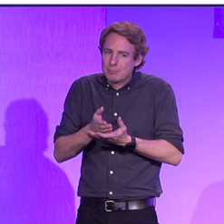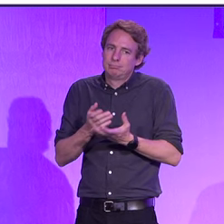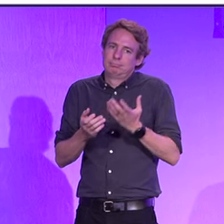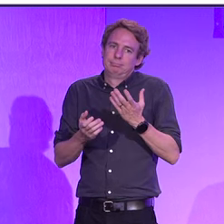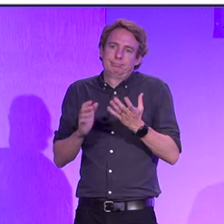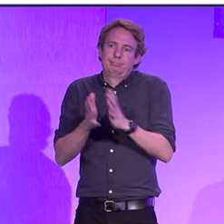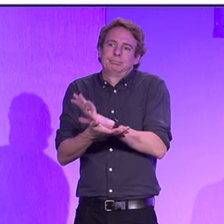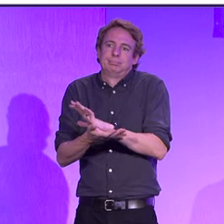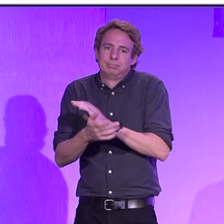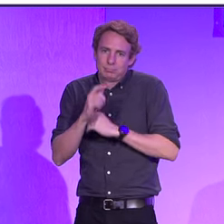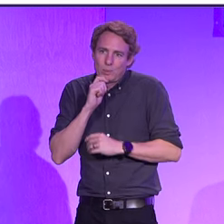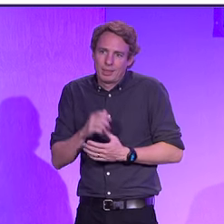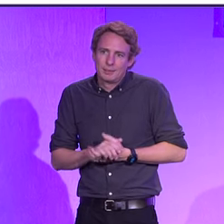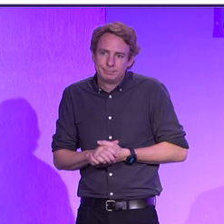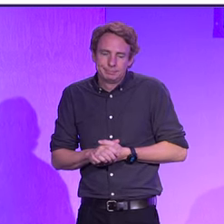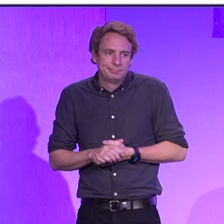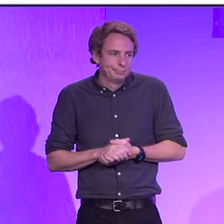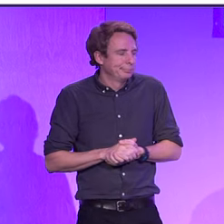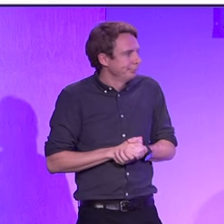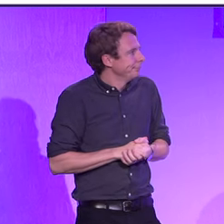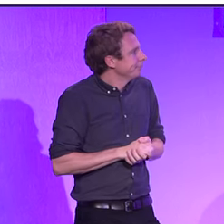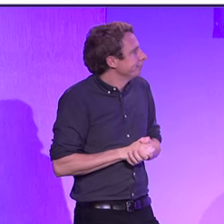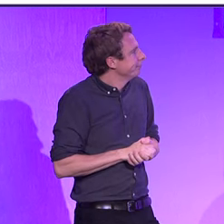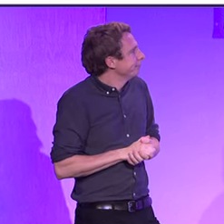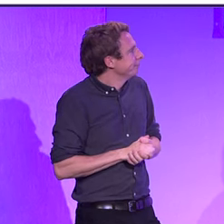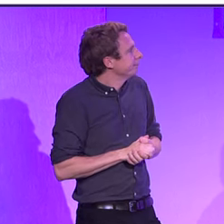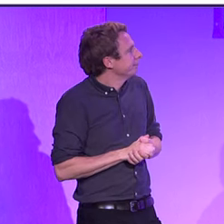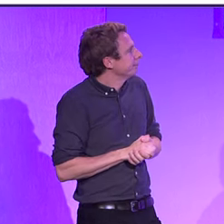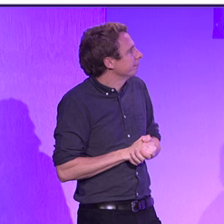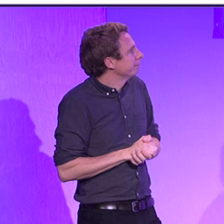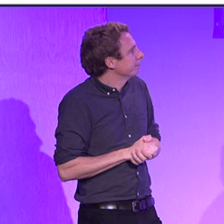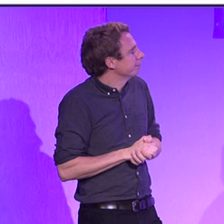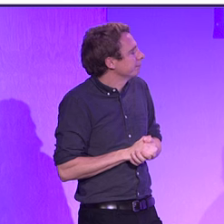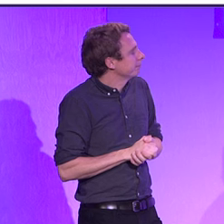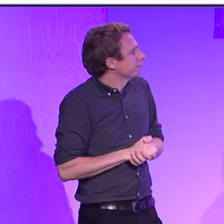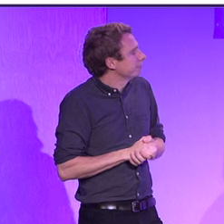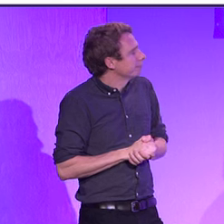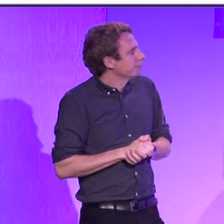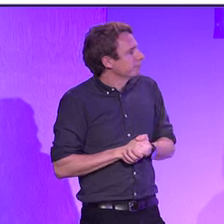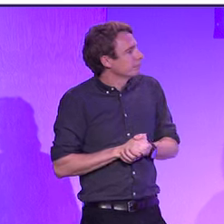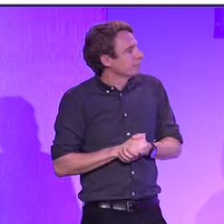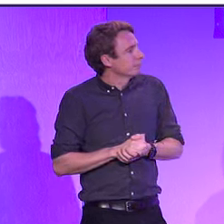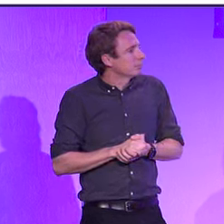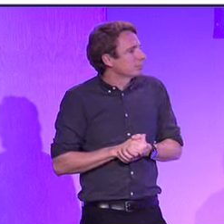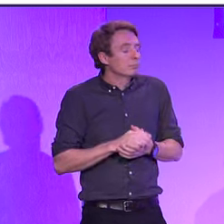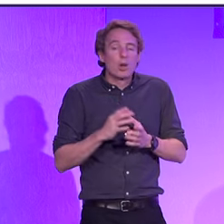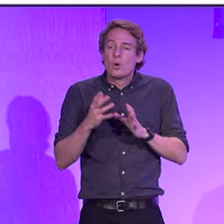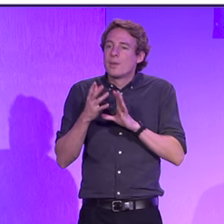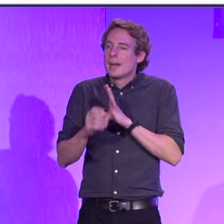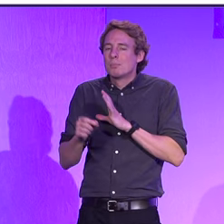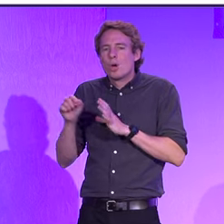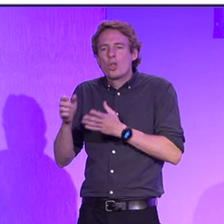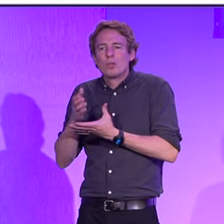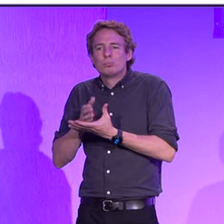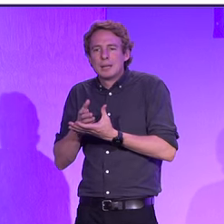point. So here is another slide. So in the case of burning bread, I smelt the